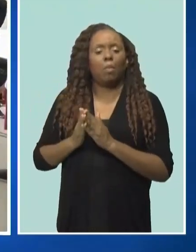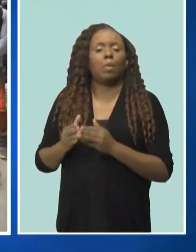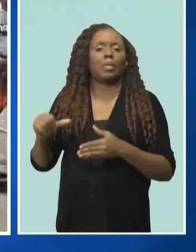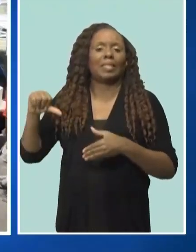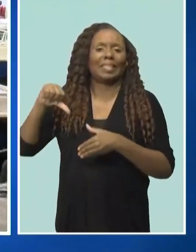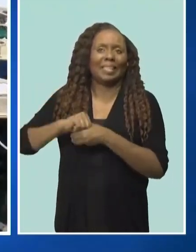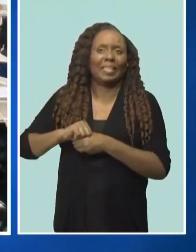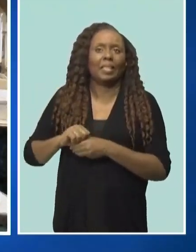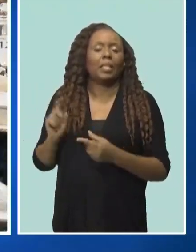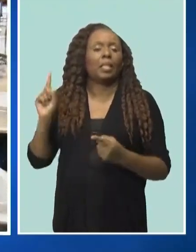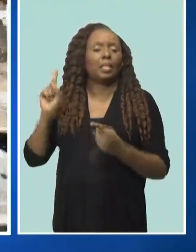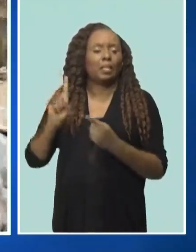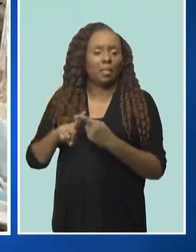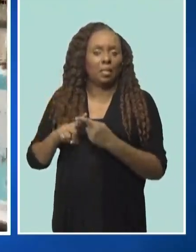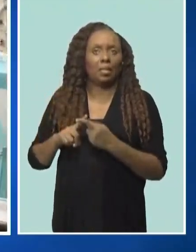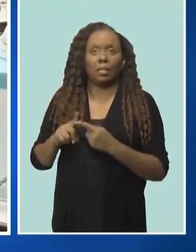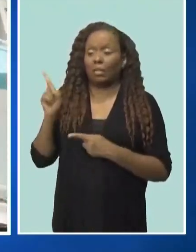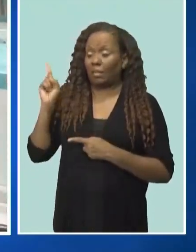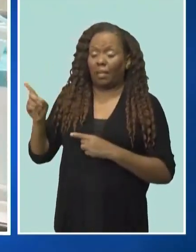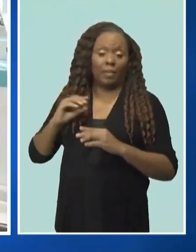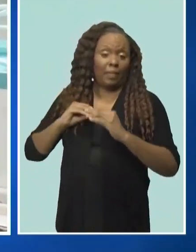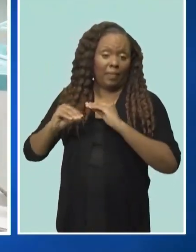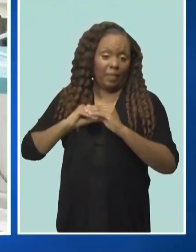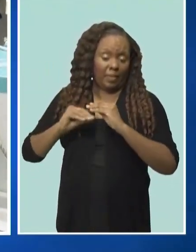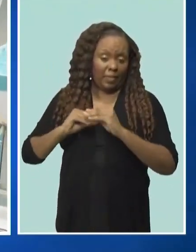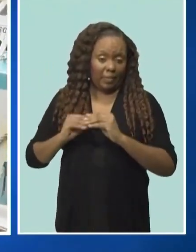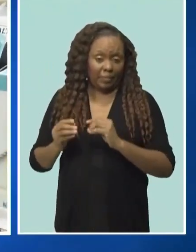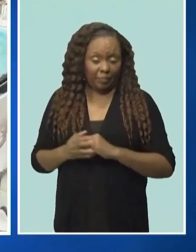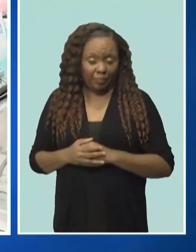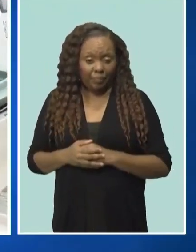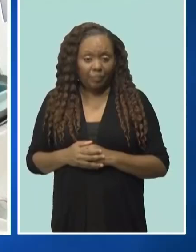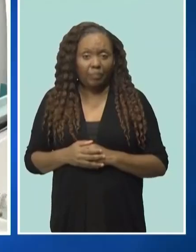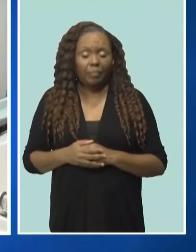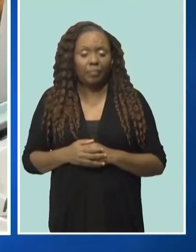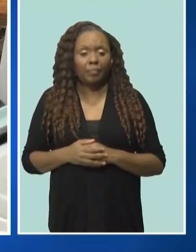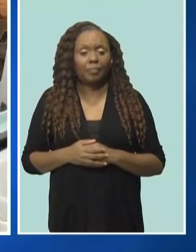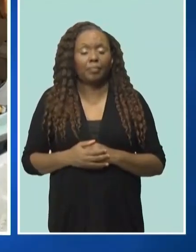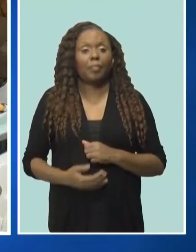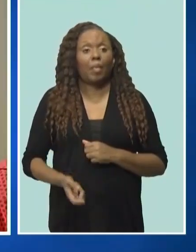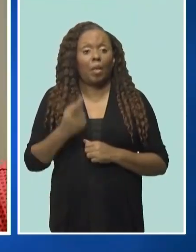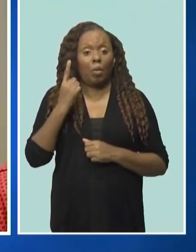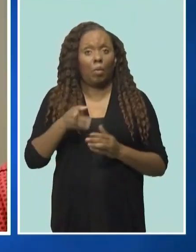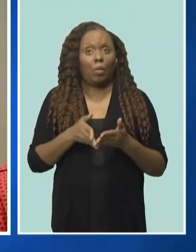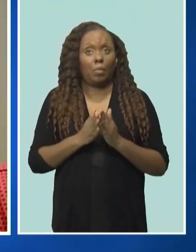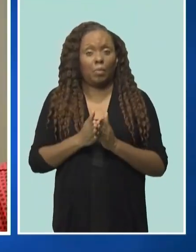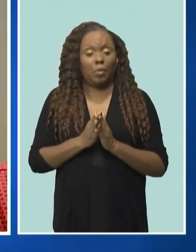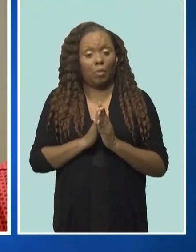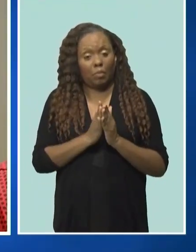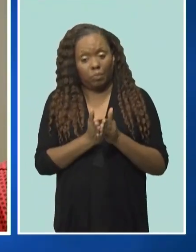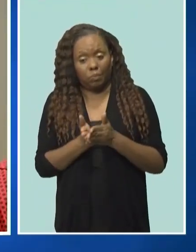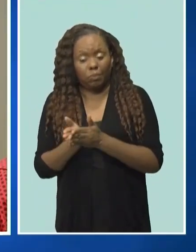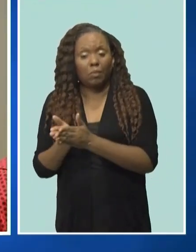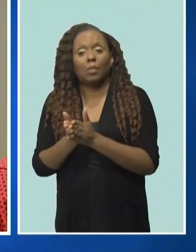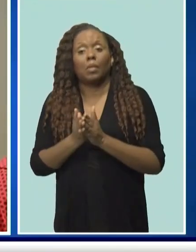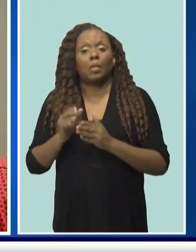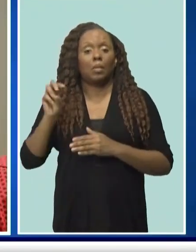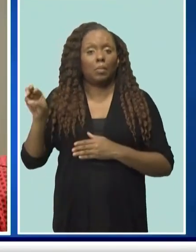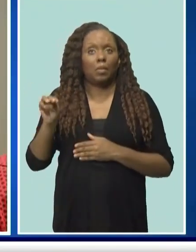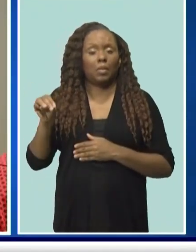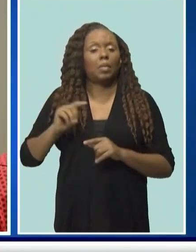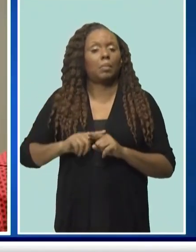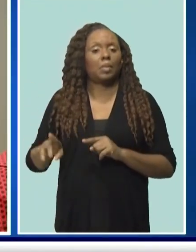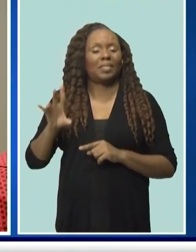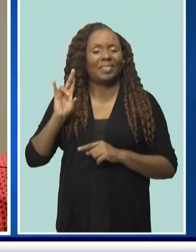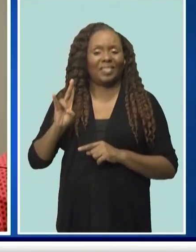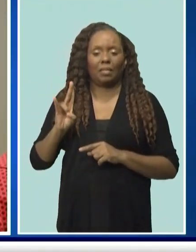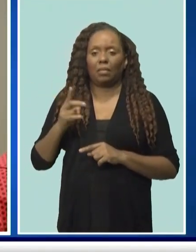until Bridgetown has been repaired. We have one boat that will be going out on Monday, but there are about 7 that opted not to be